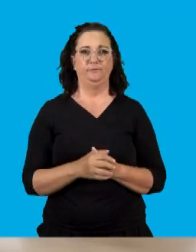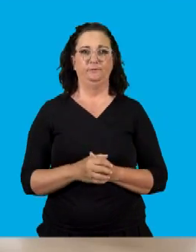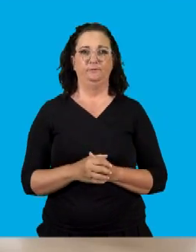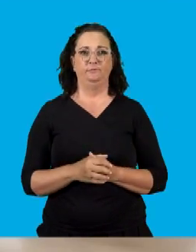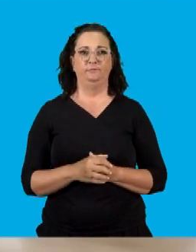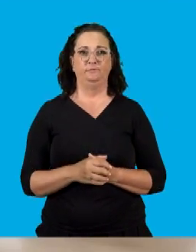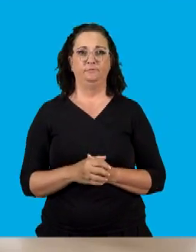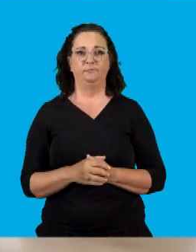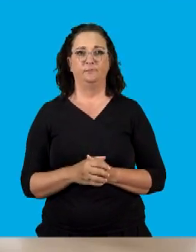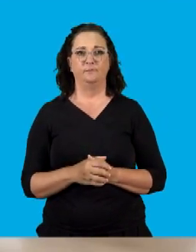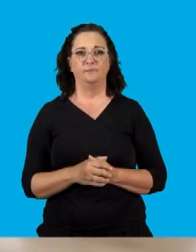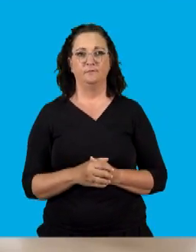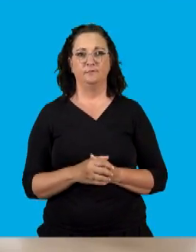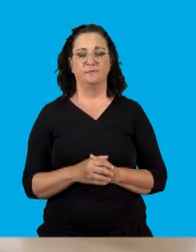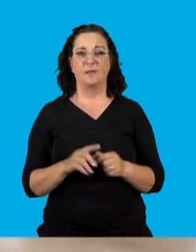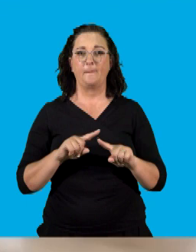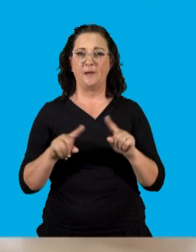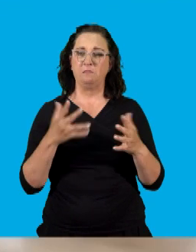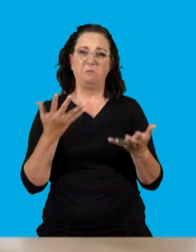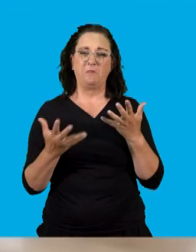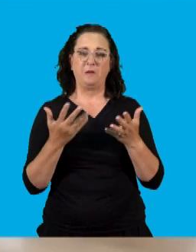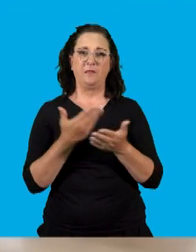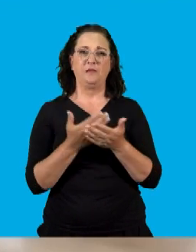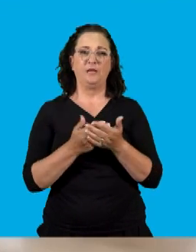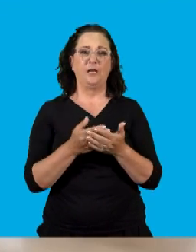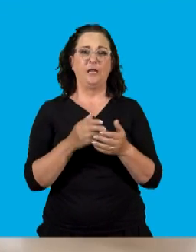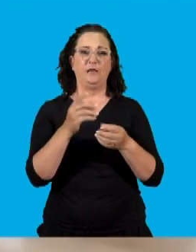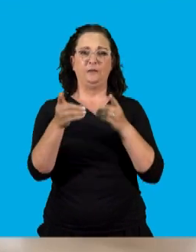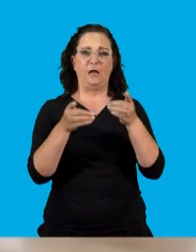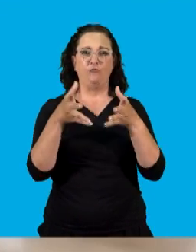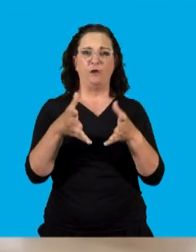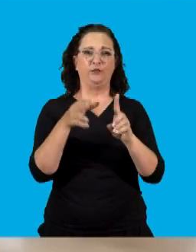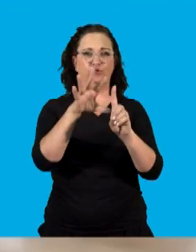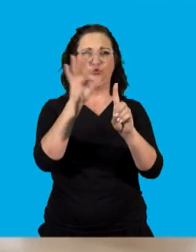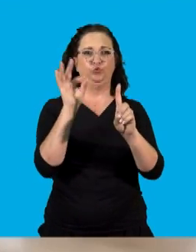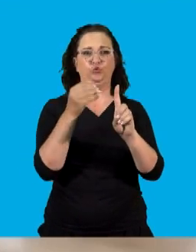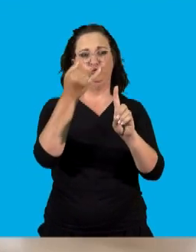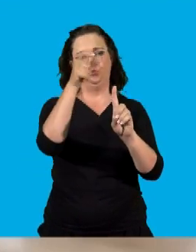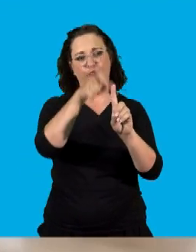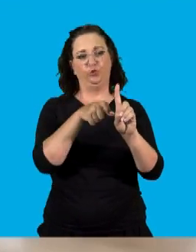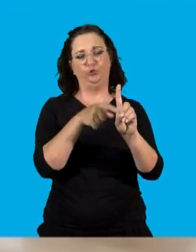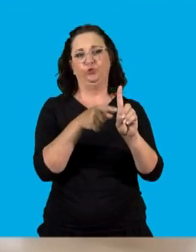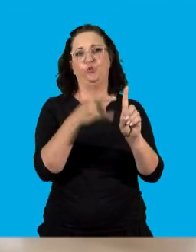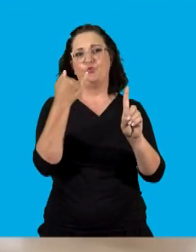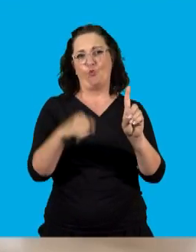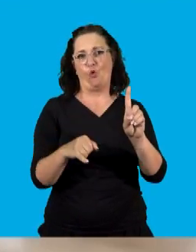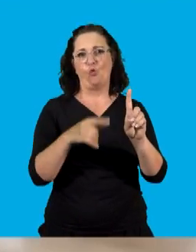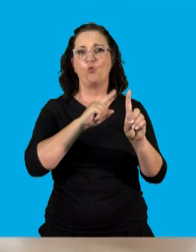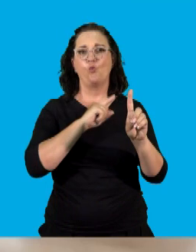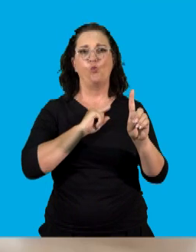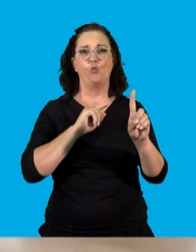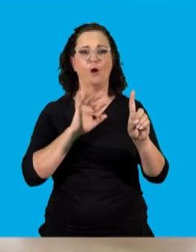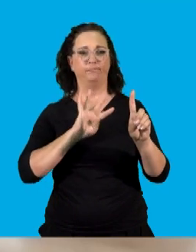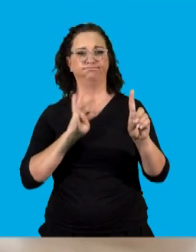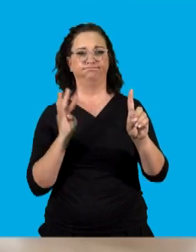result in a wrong person being chosen to do what? To become the director of the company, due to shareholders